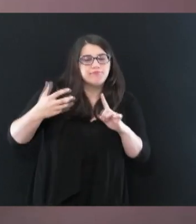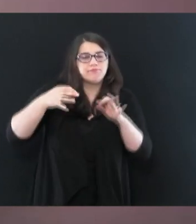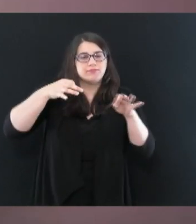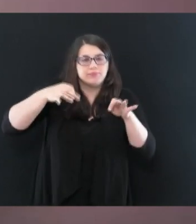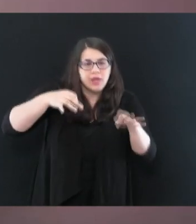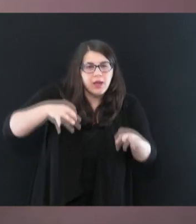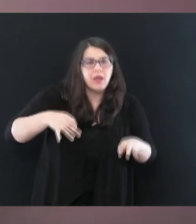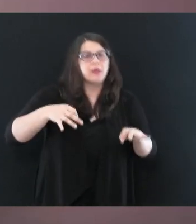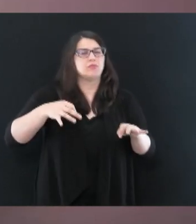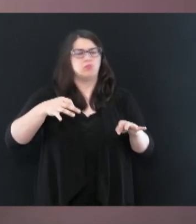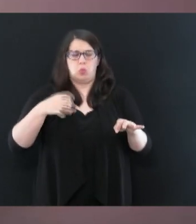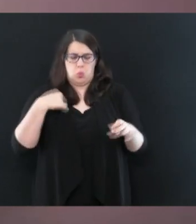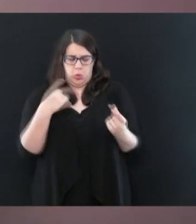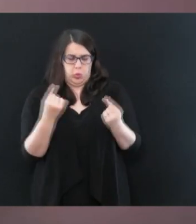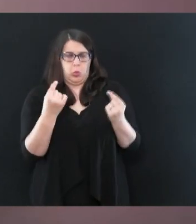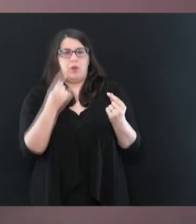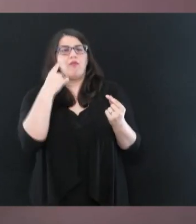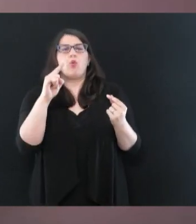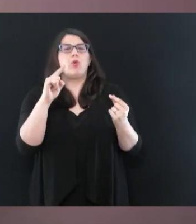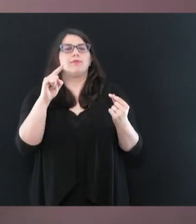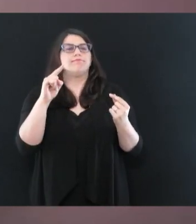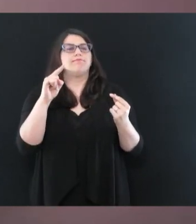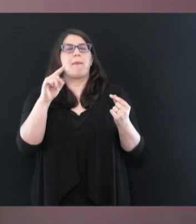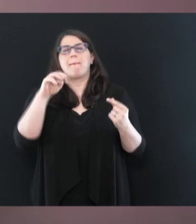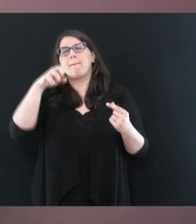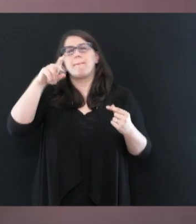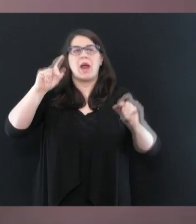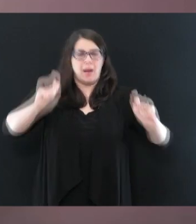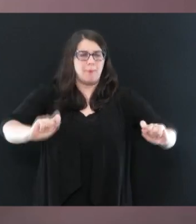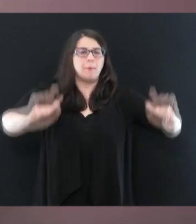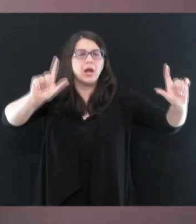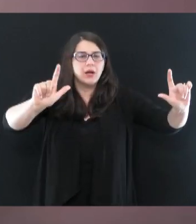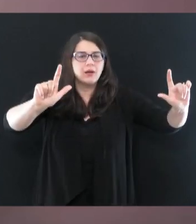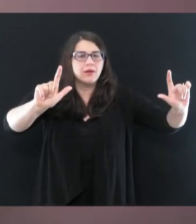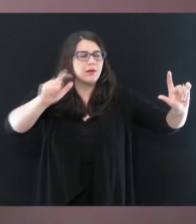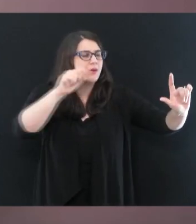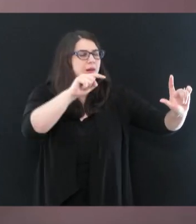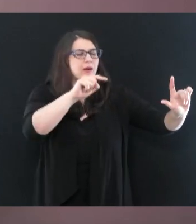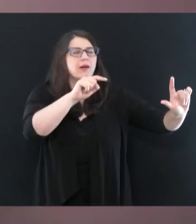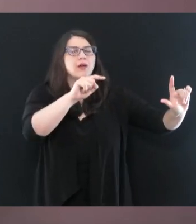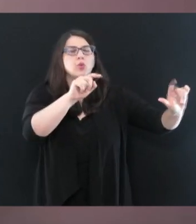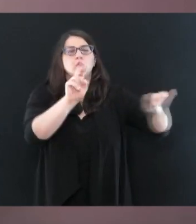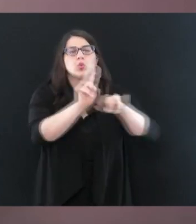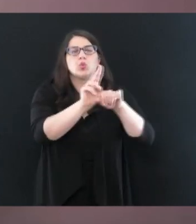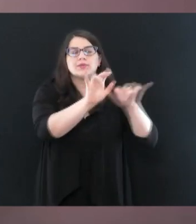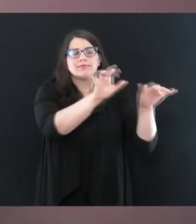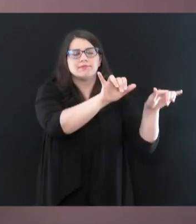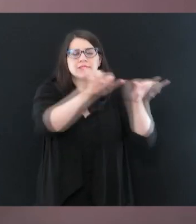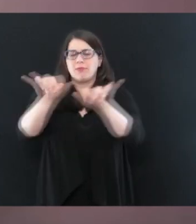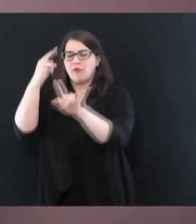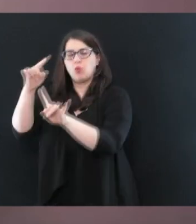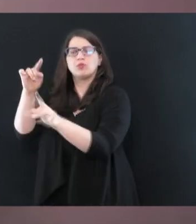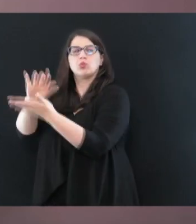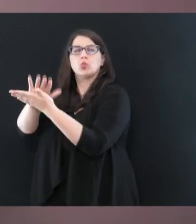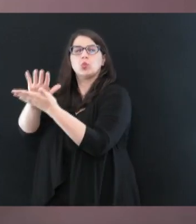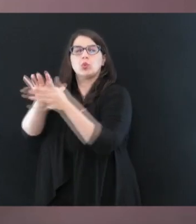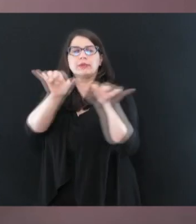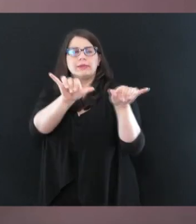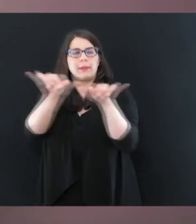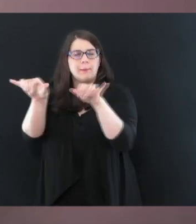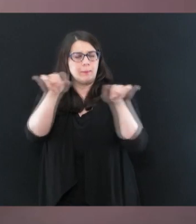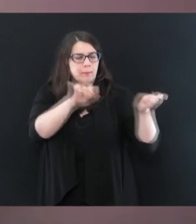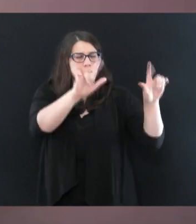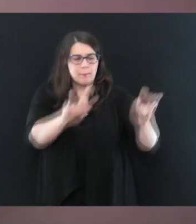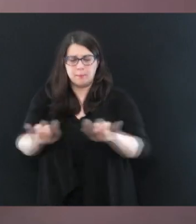health map that we're publishing, that we're using also for the schools. I just want people to remember the reason why